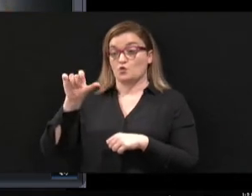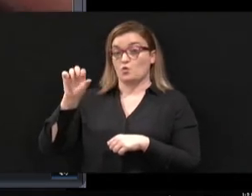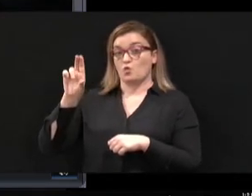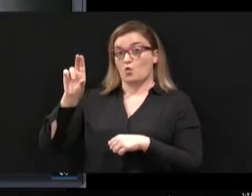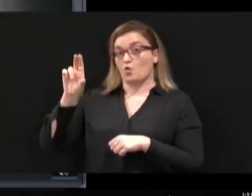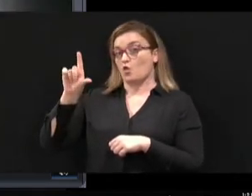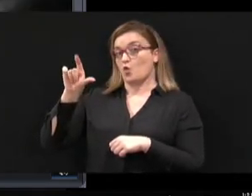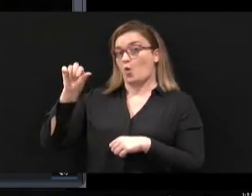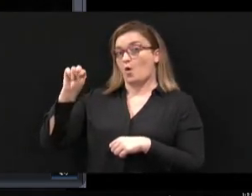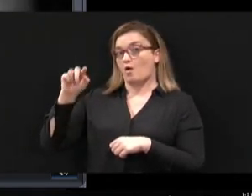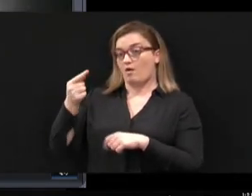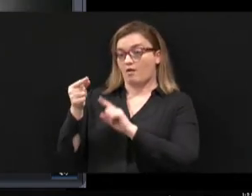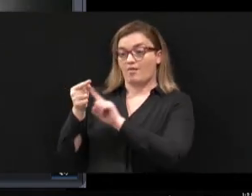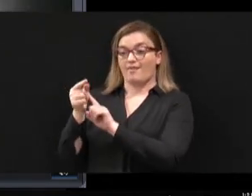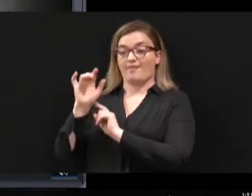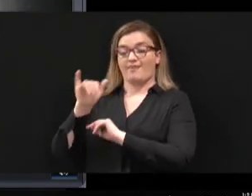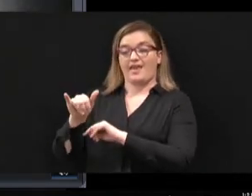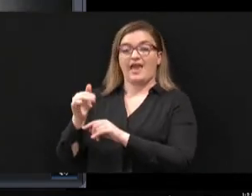name.